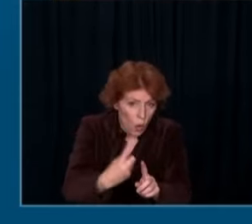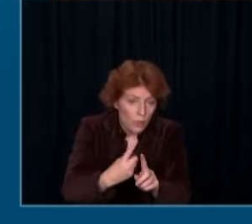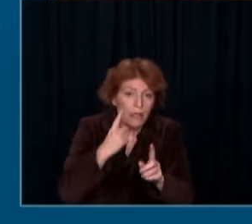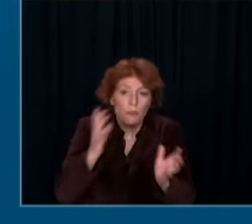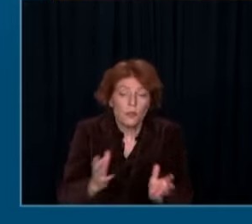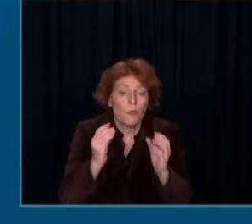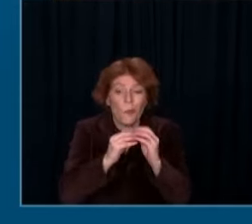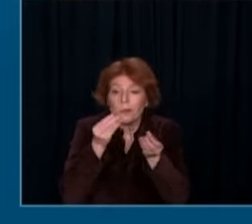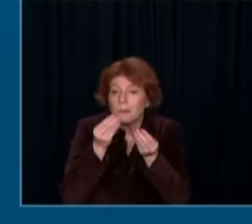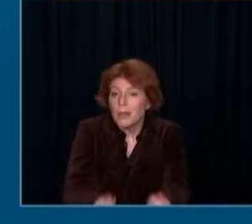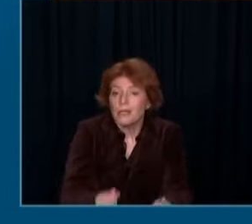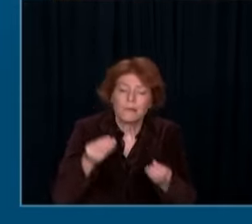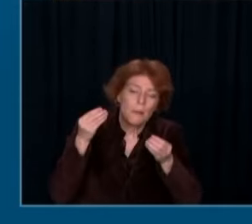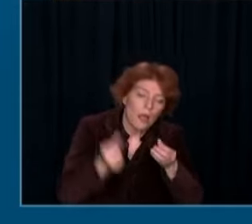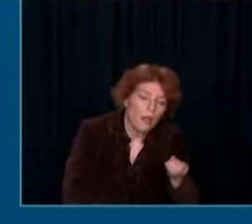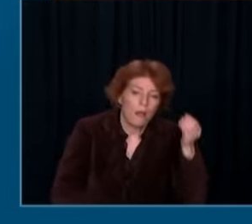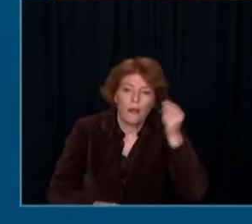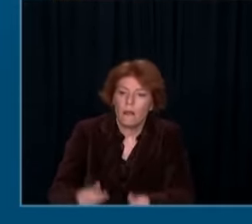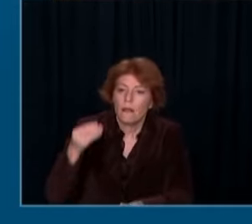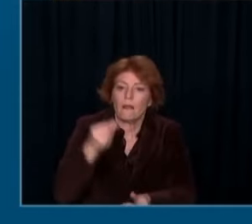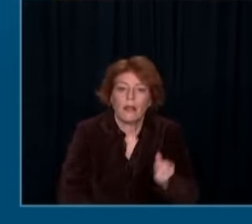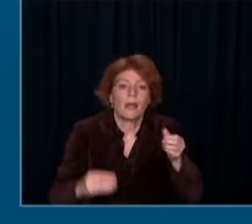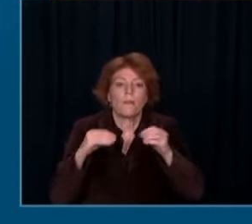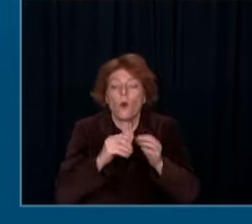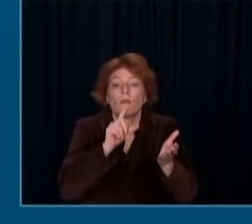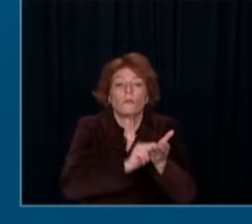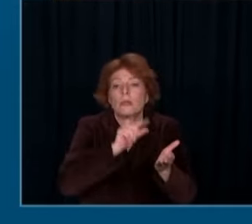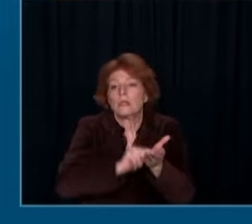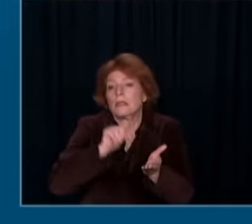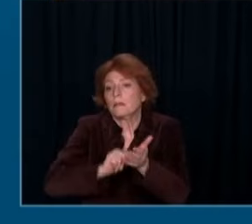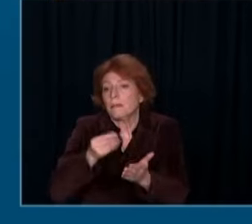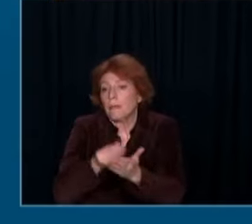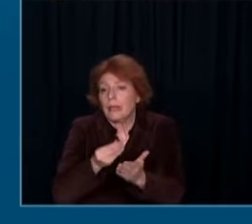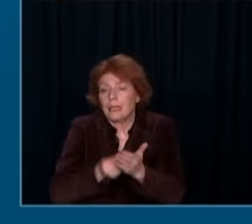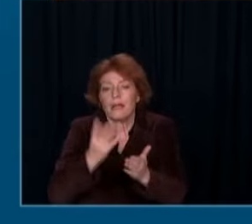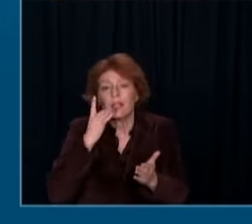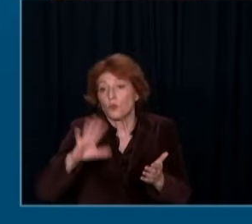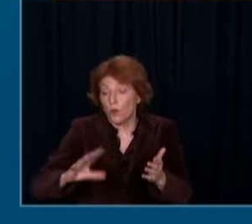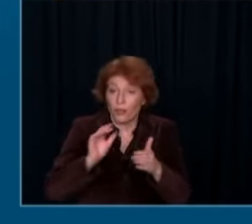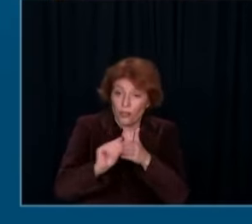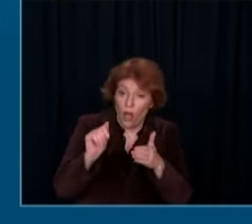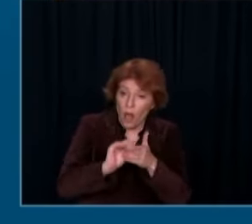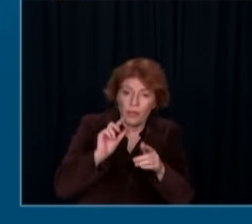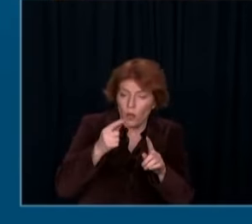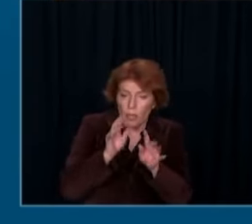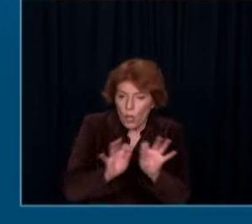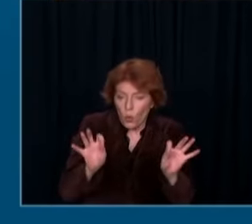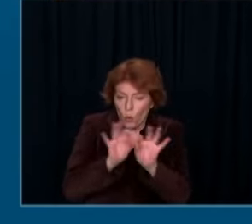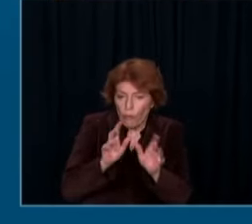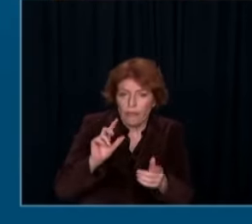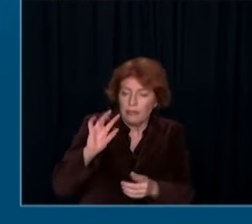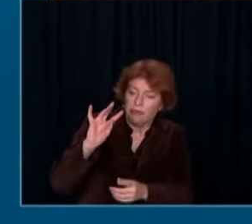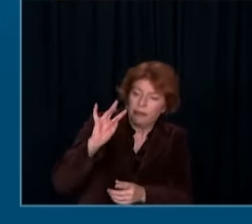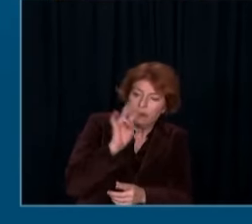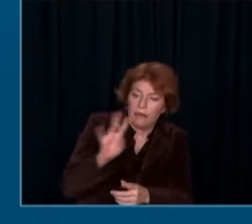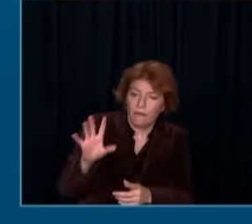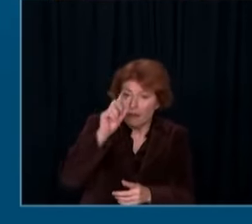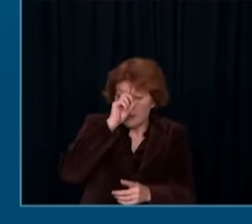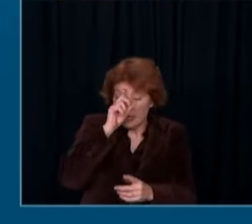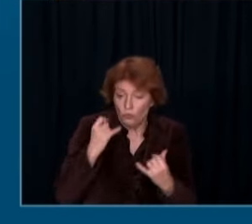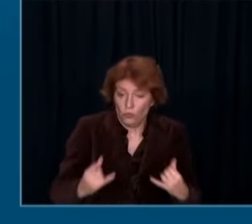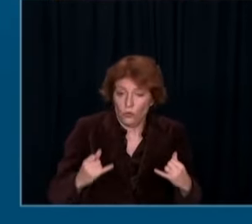for more spending, more spending, more spending, and that means more printing of money. And that's why your dollar is only worth 75 cents